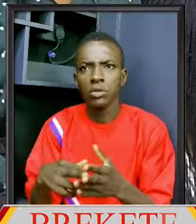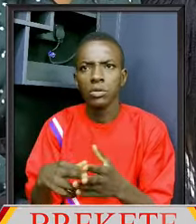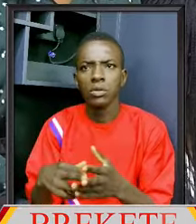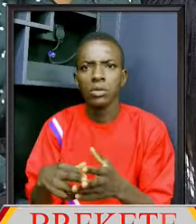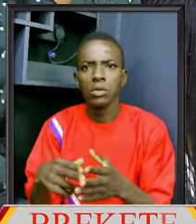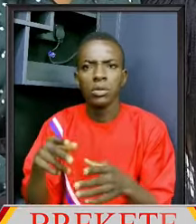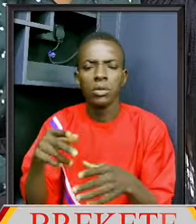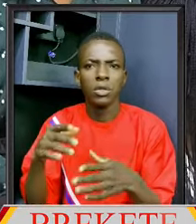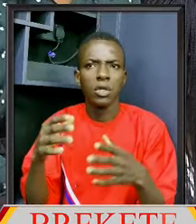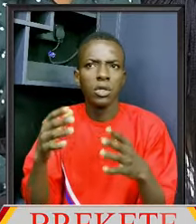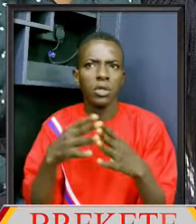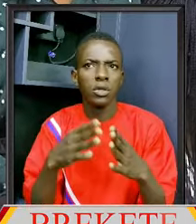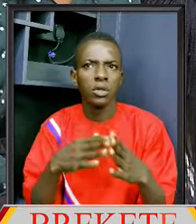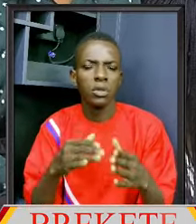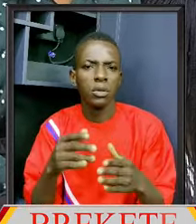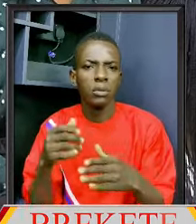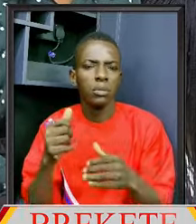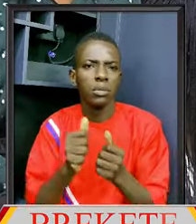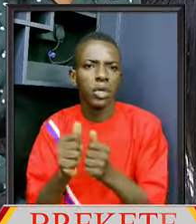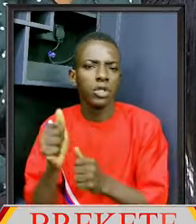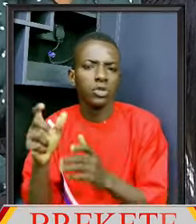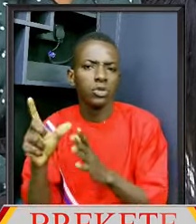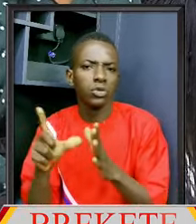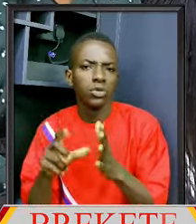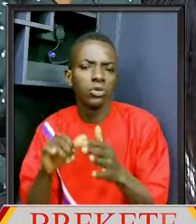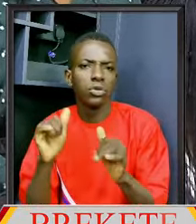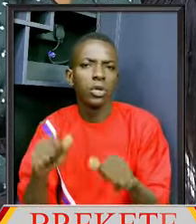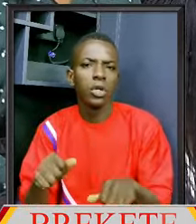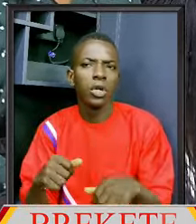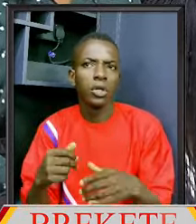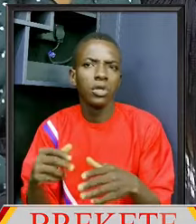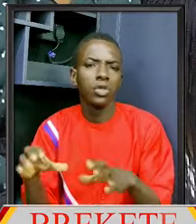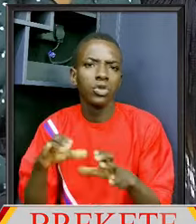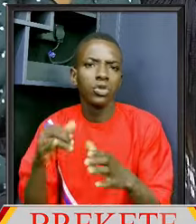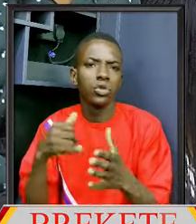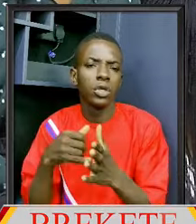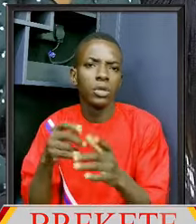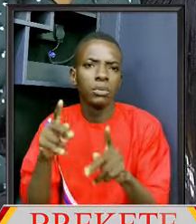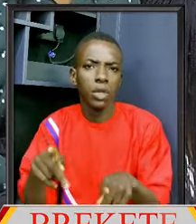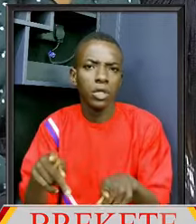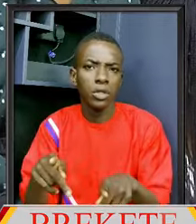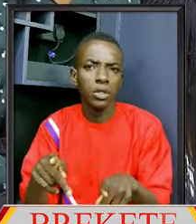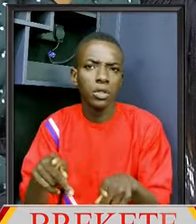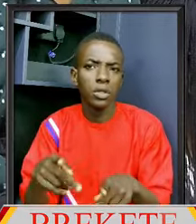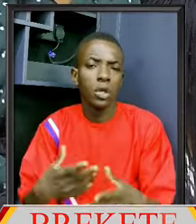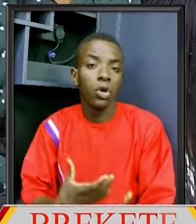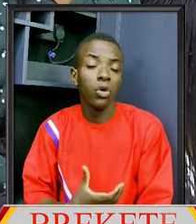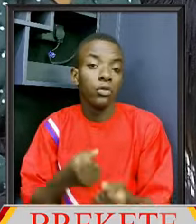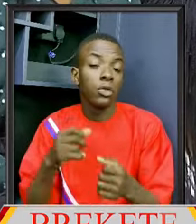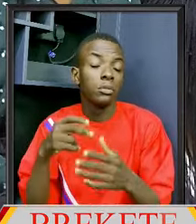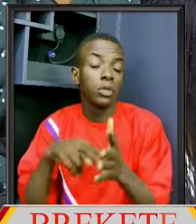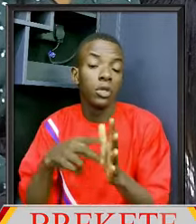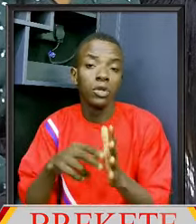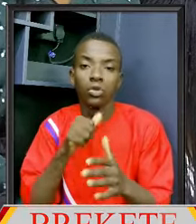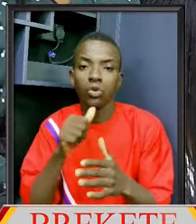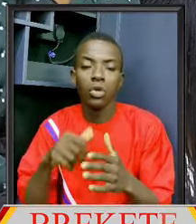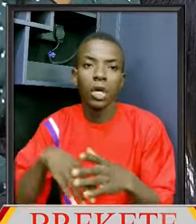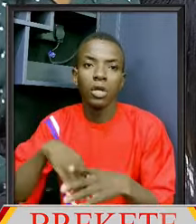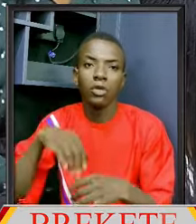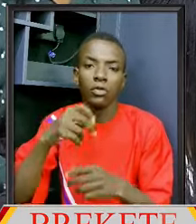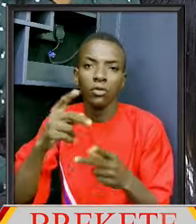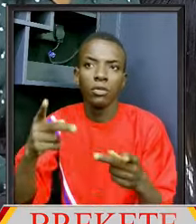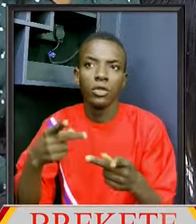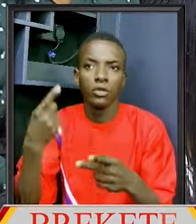come look and come pass law say, you can actually do it personal and confidential. Meaning, it is not out of